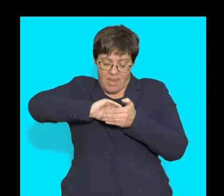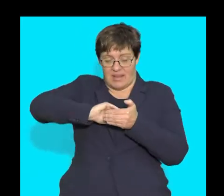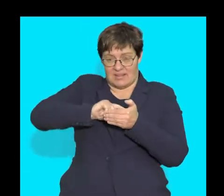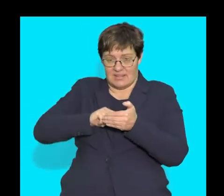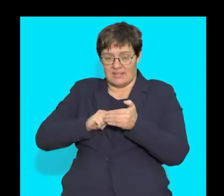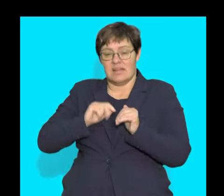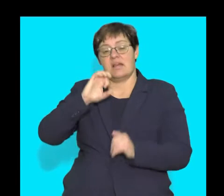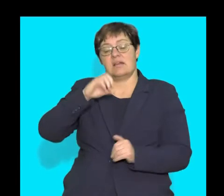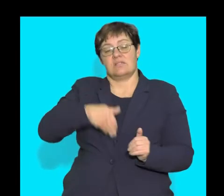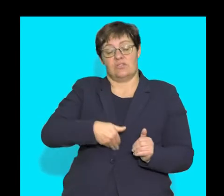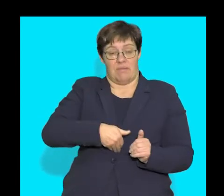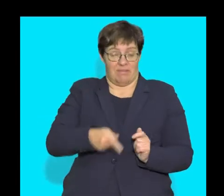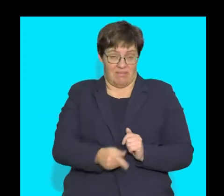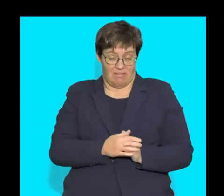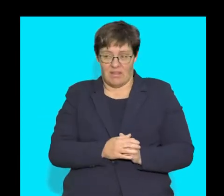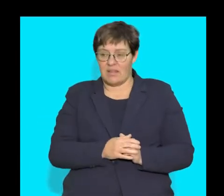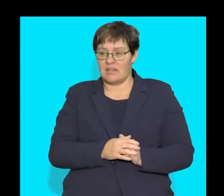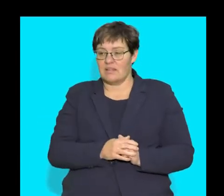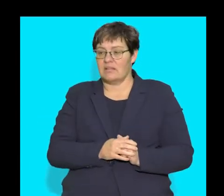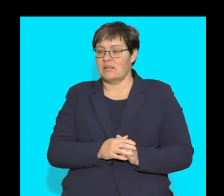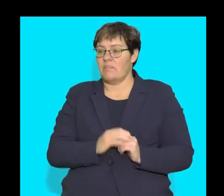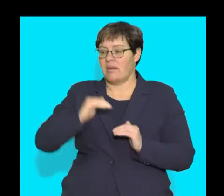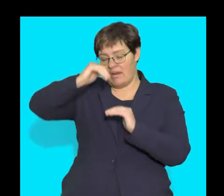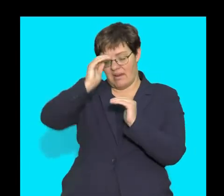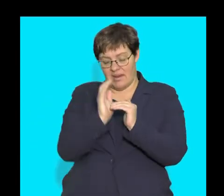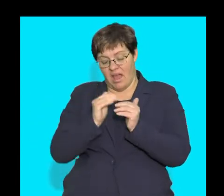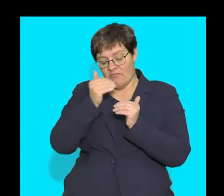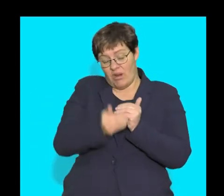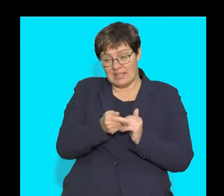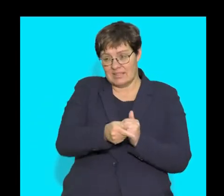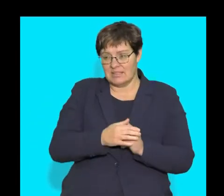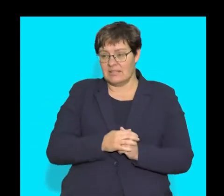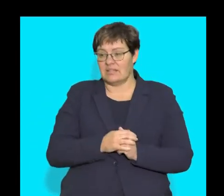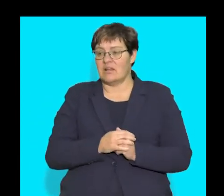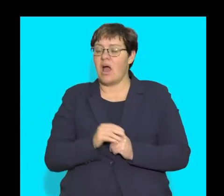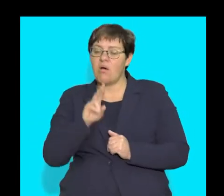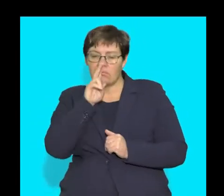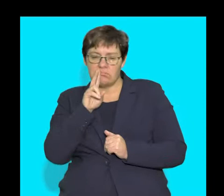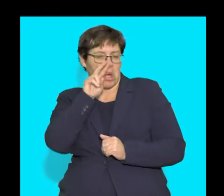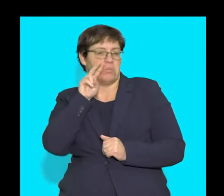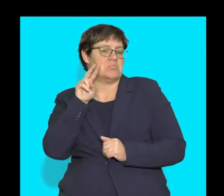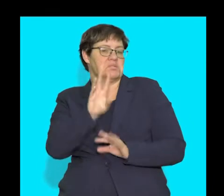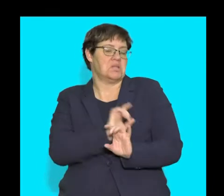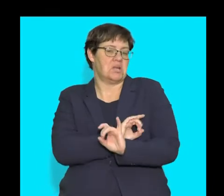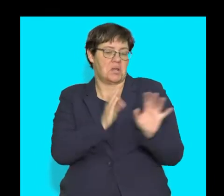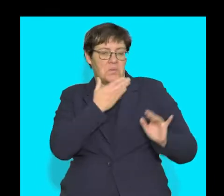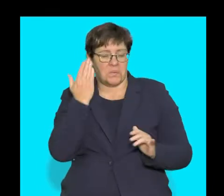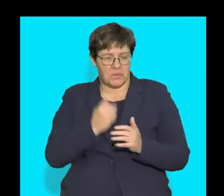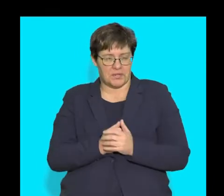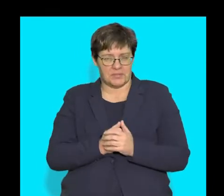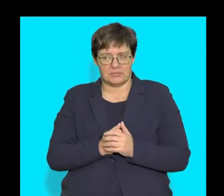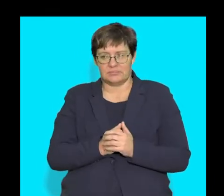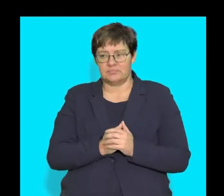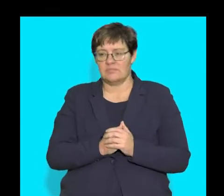the stomach. So that's an outline of the stomach which sits right in front of it. So we normally don't see that it's there in the